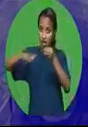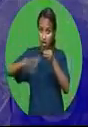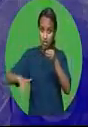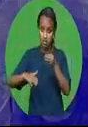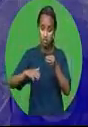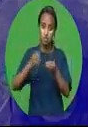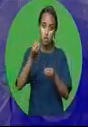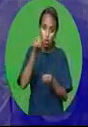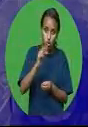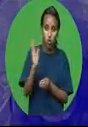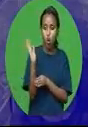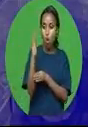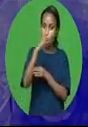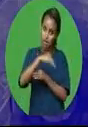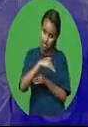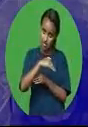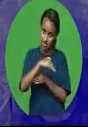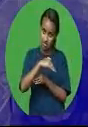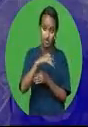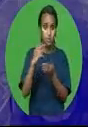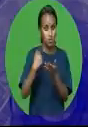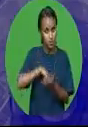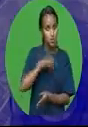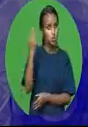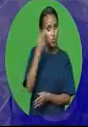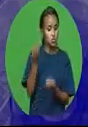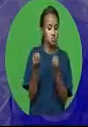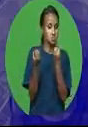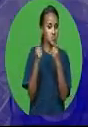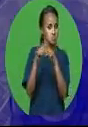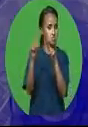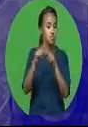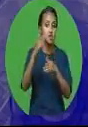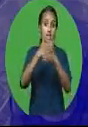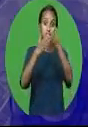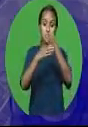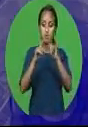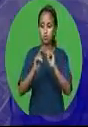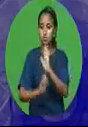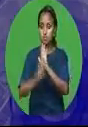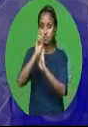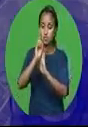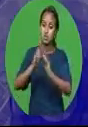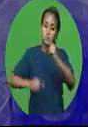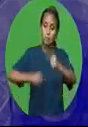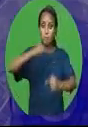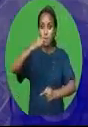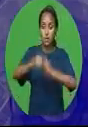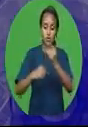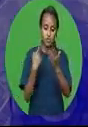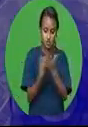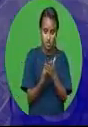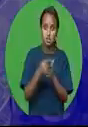and oblique prism. We use somewhat different steps to develop the pattern of